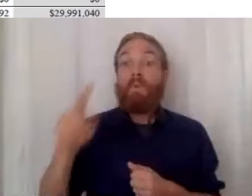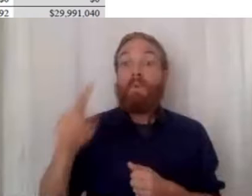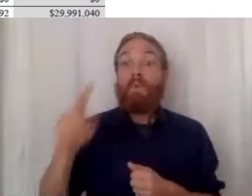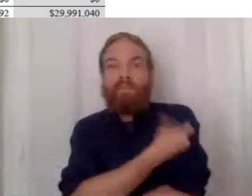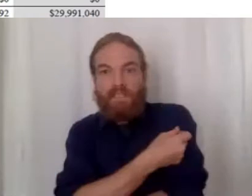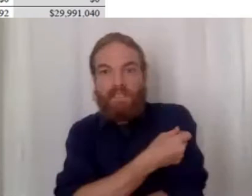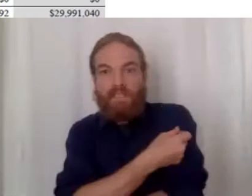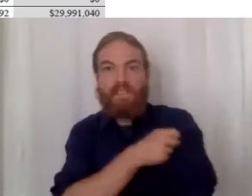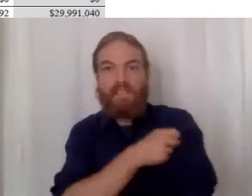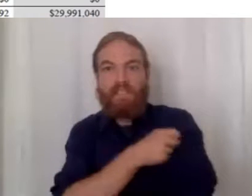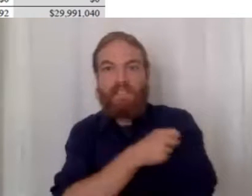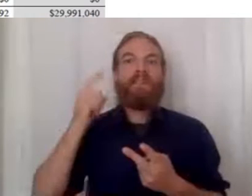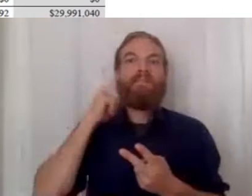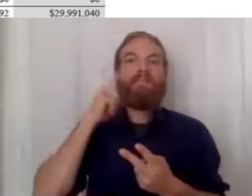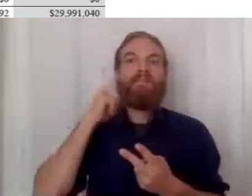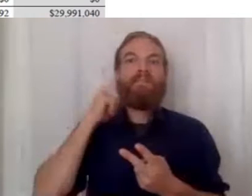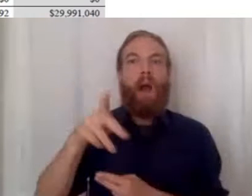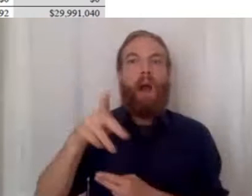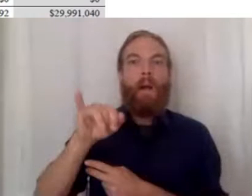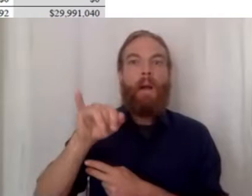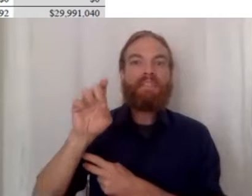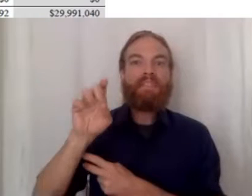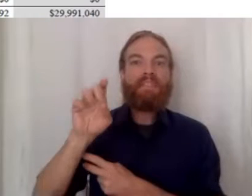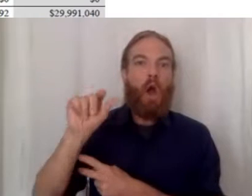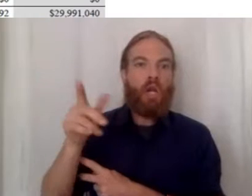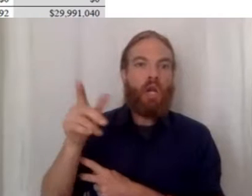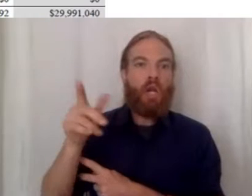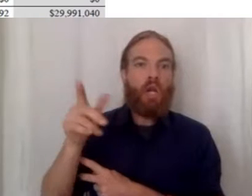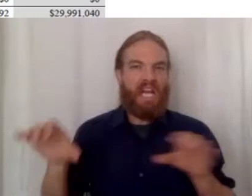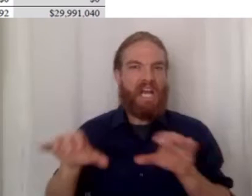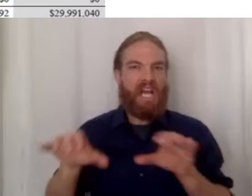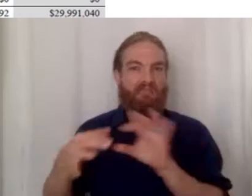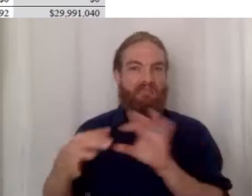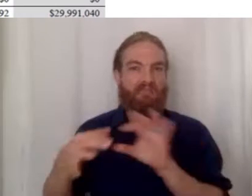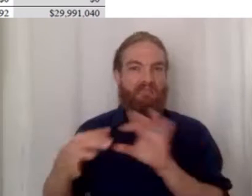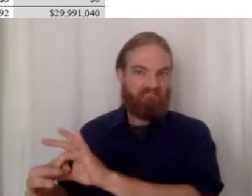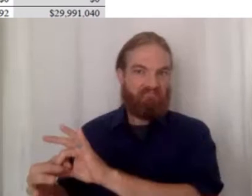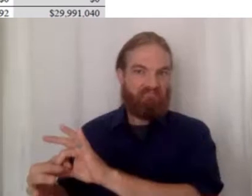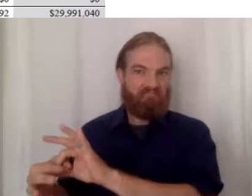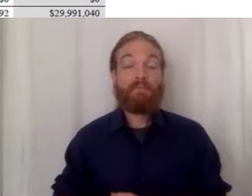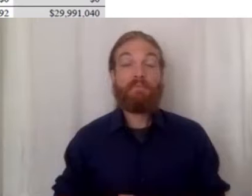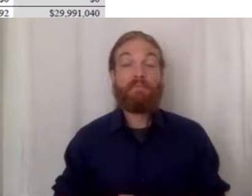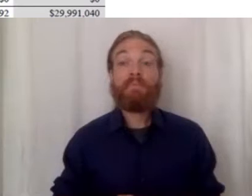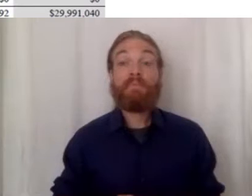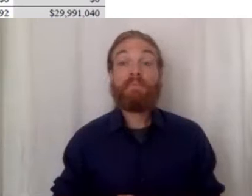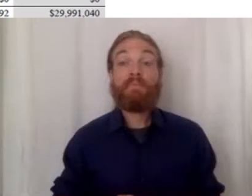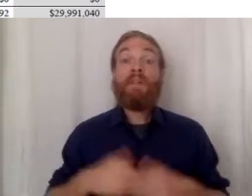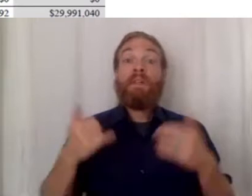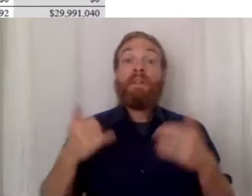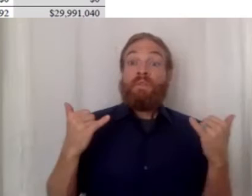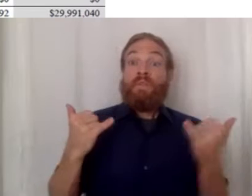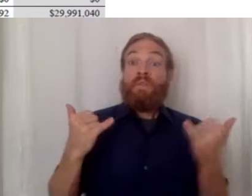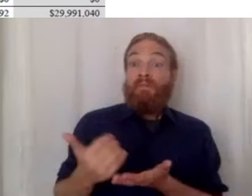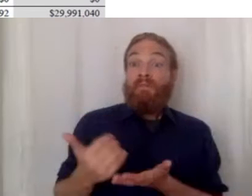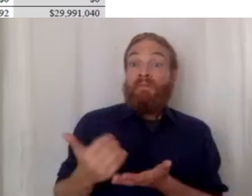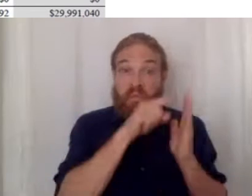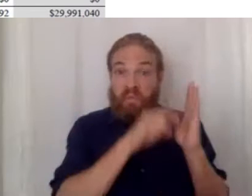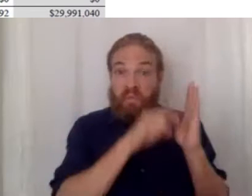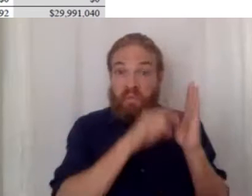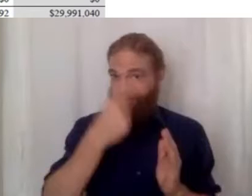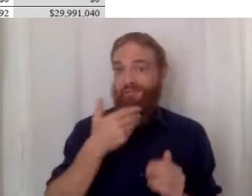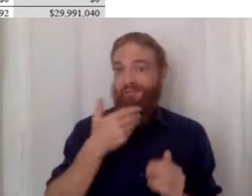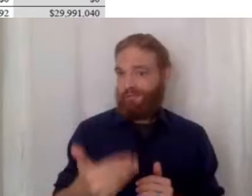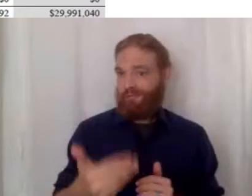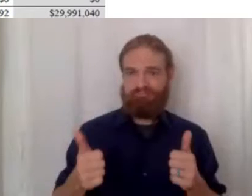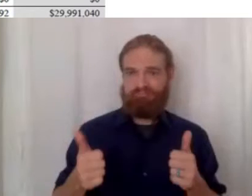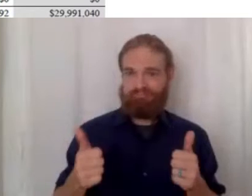revenues are starting to look a little bit better. On the expenditure side, we are still showing quite a bit of